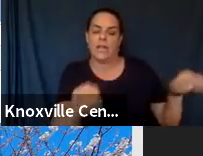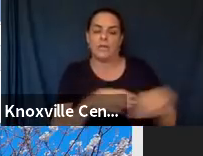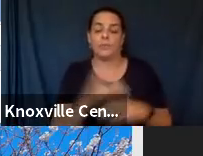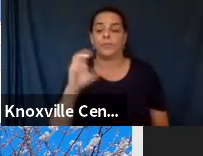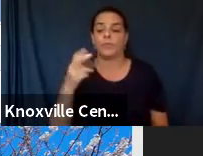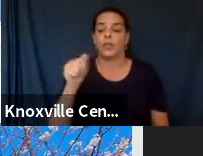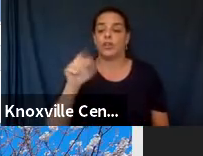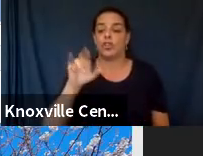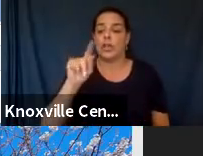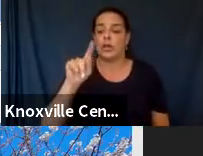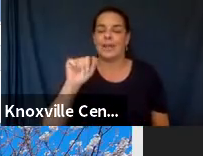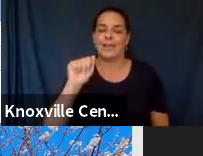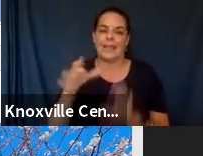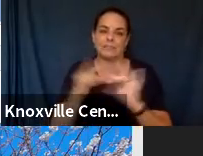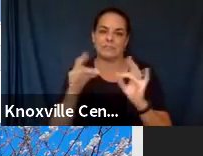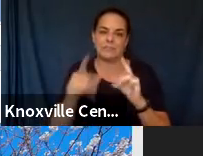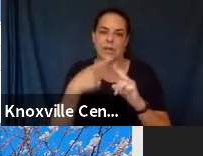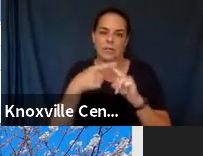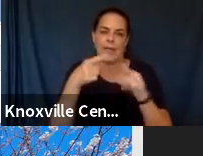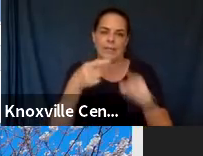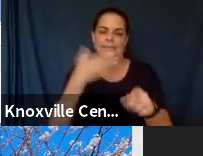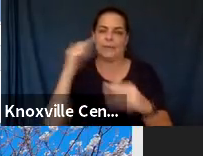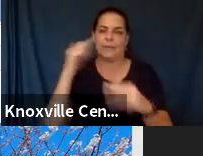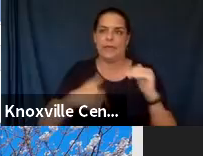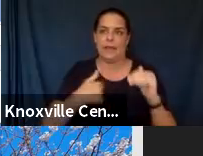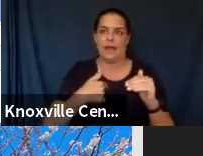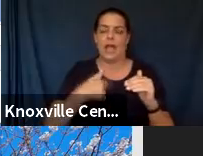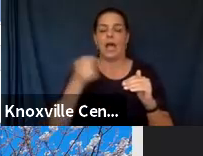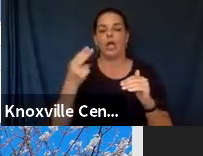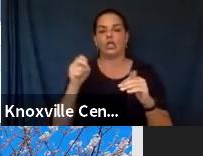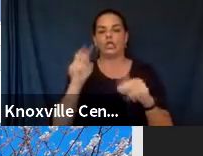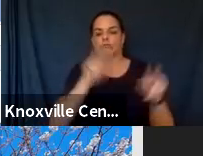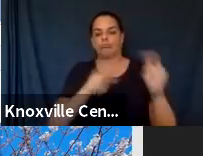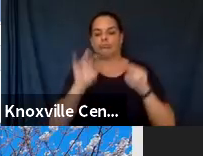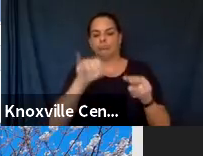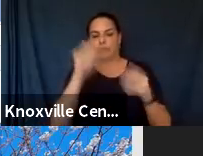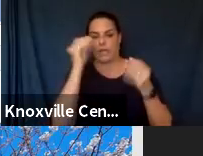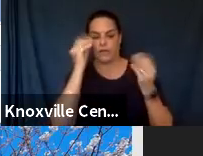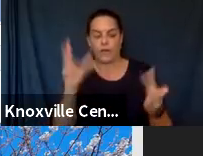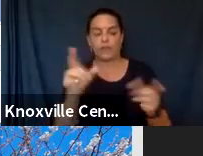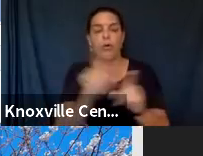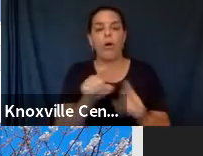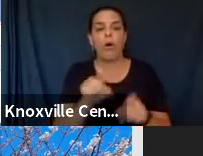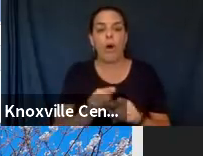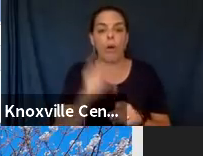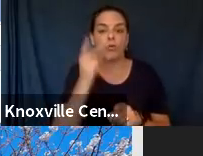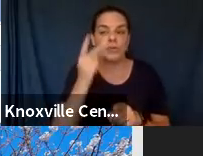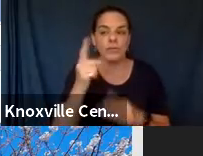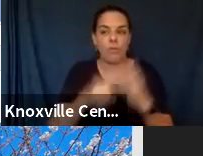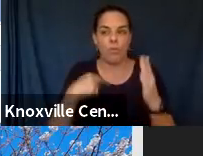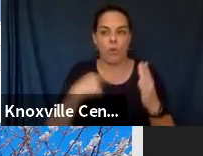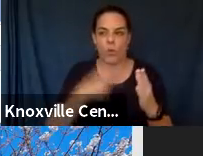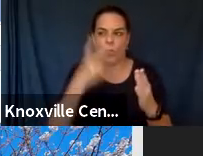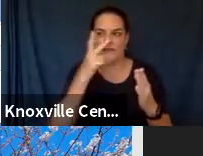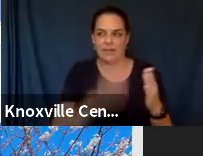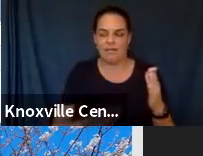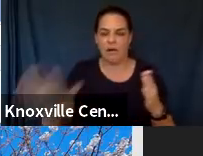to this better than I. She's been looking at this data and also looking at what we're seeing across the state and even across the